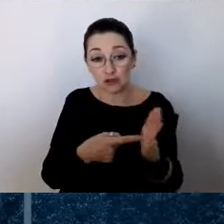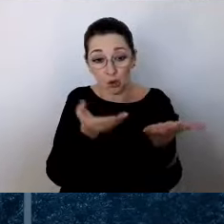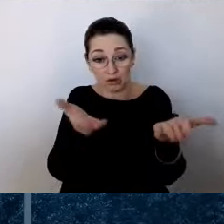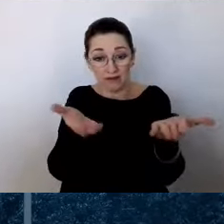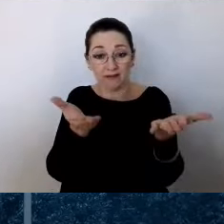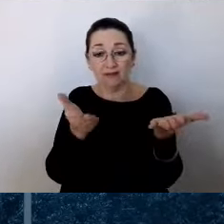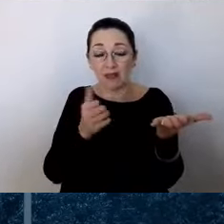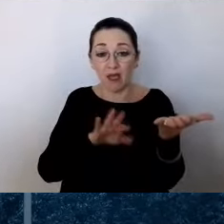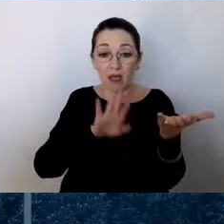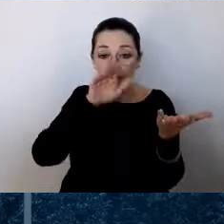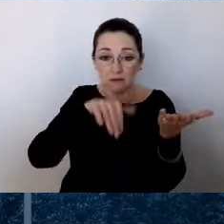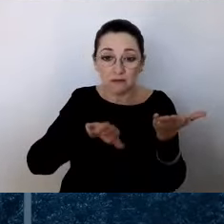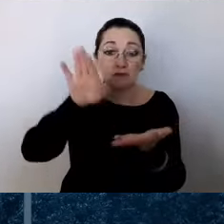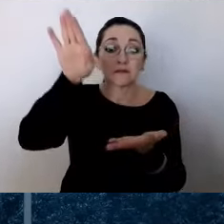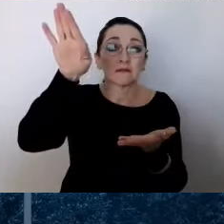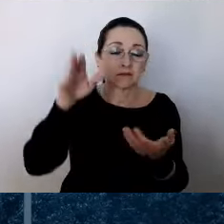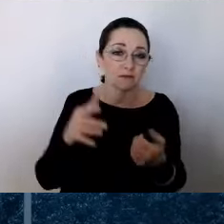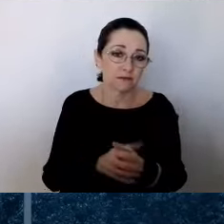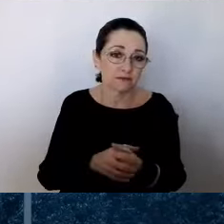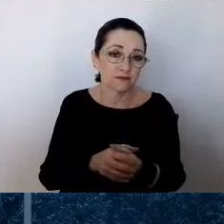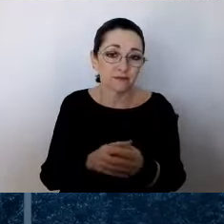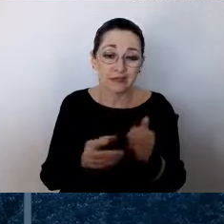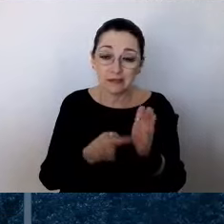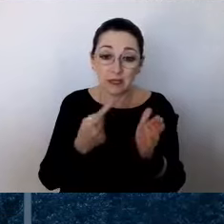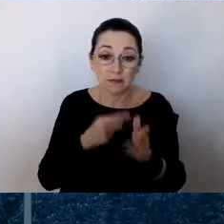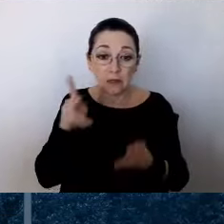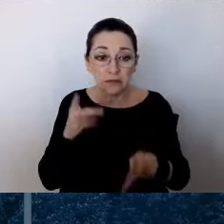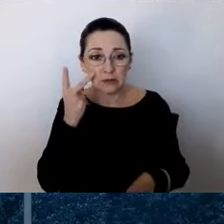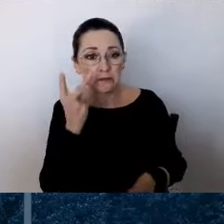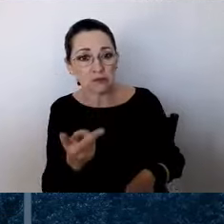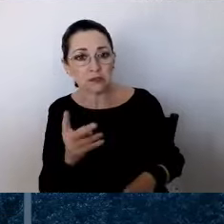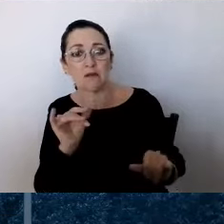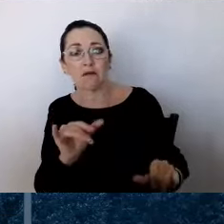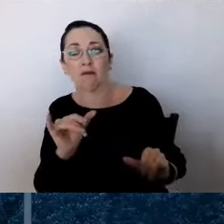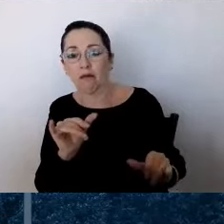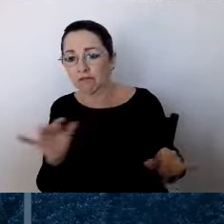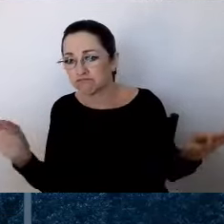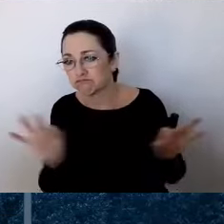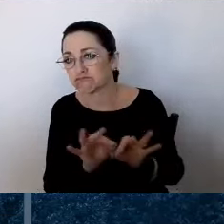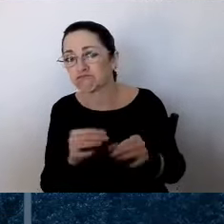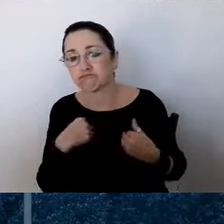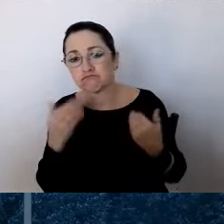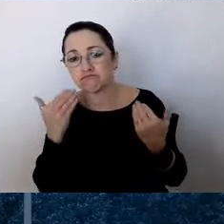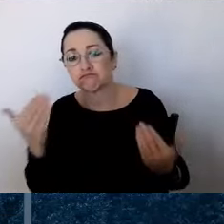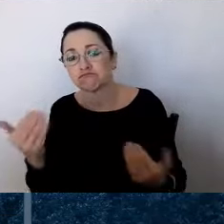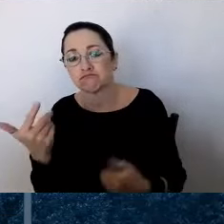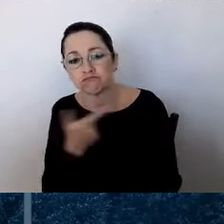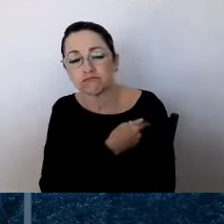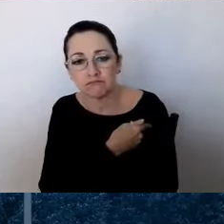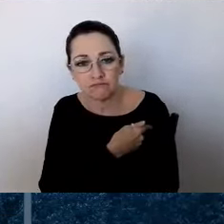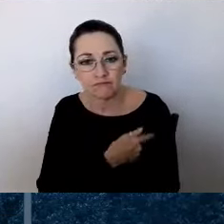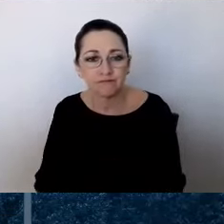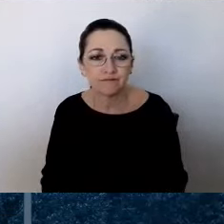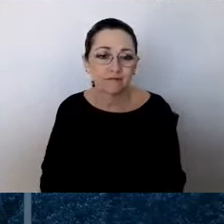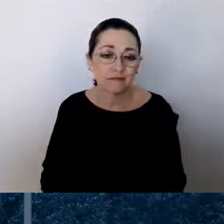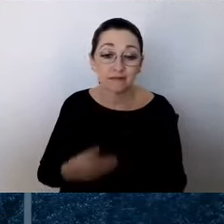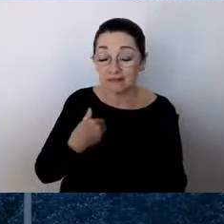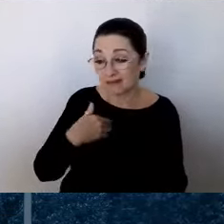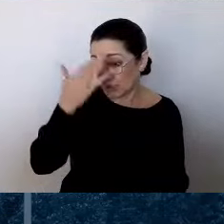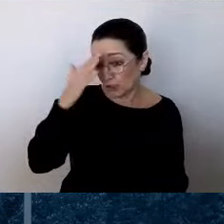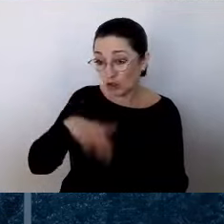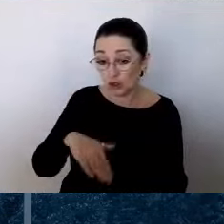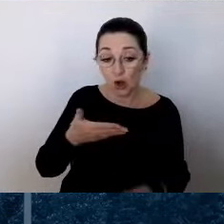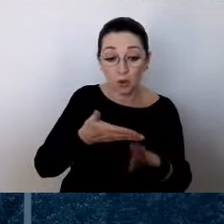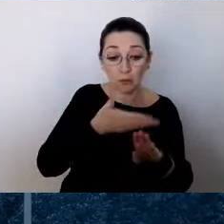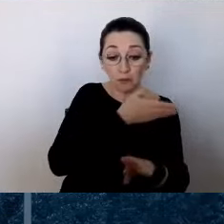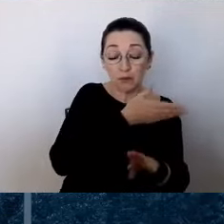seeing there, but sometimes it works by it has to work. I know that I've had friends that were resisting getting